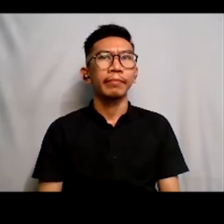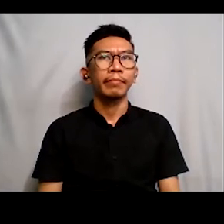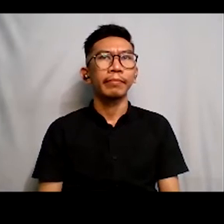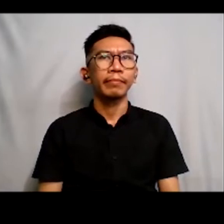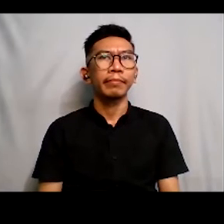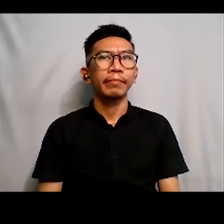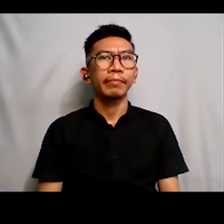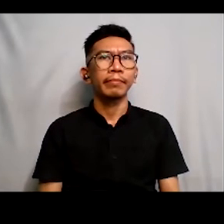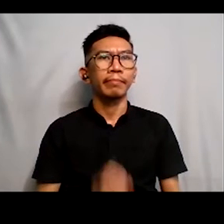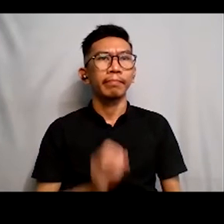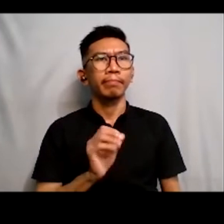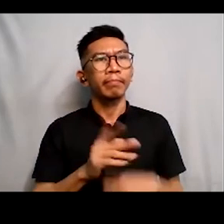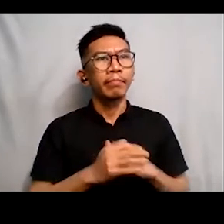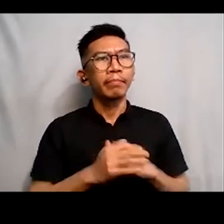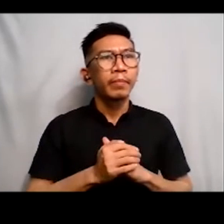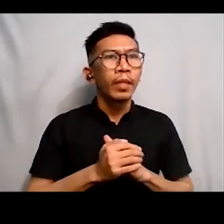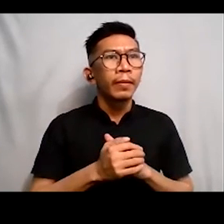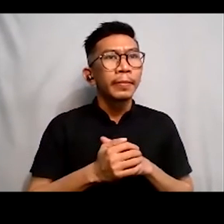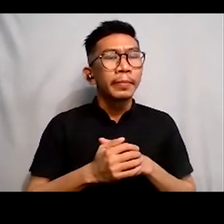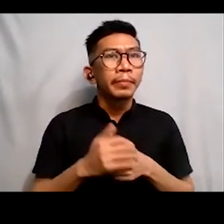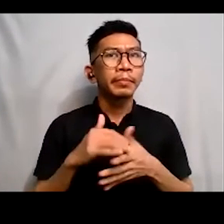Okay. Study tools. Okay.